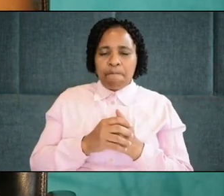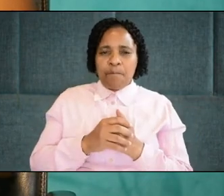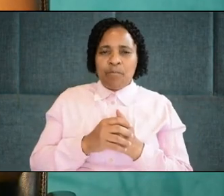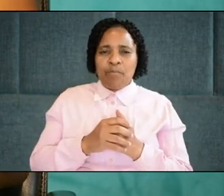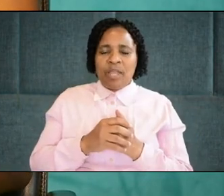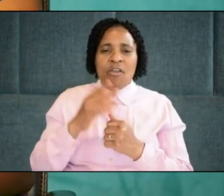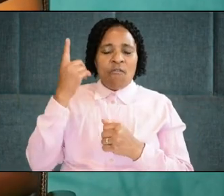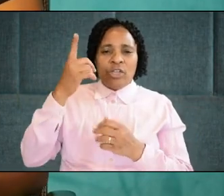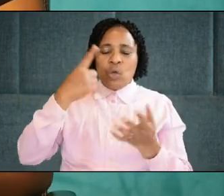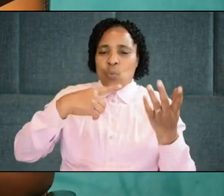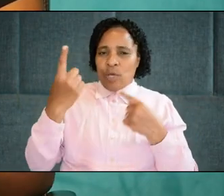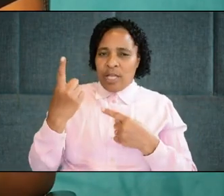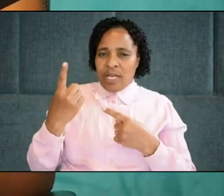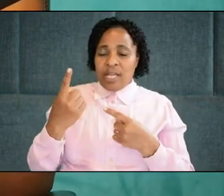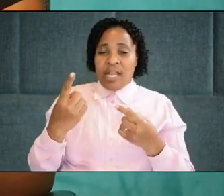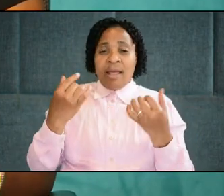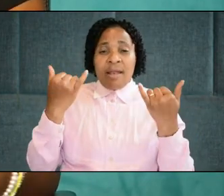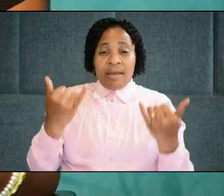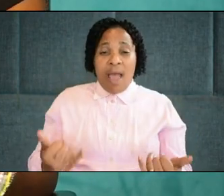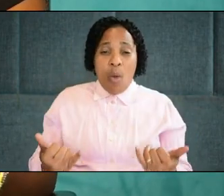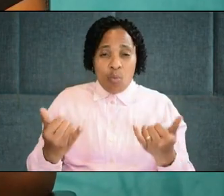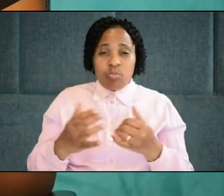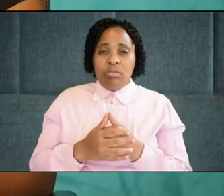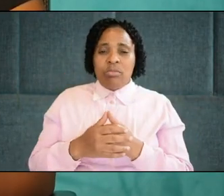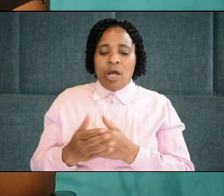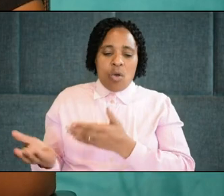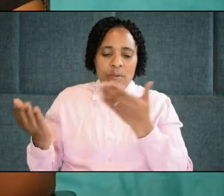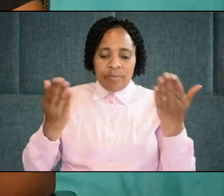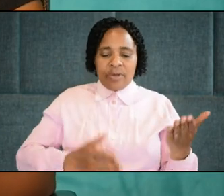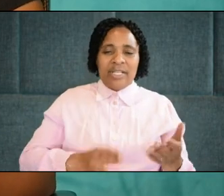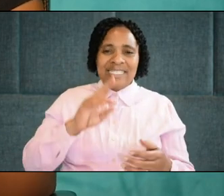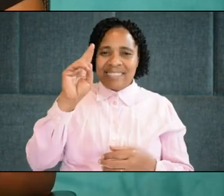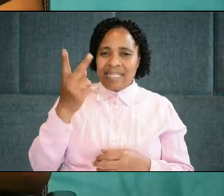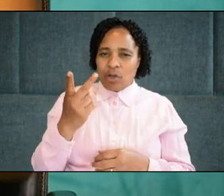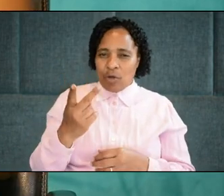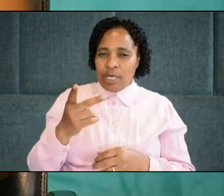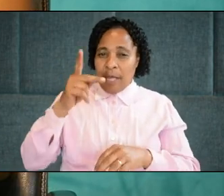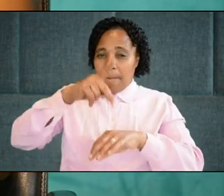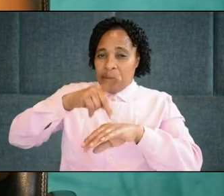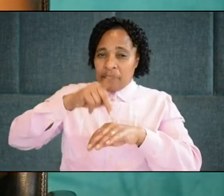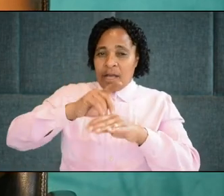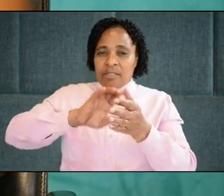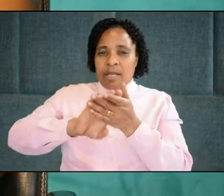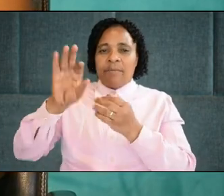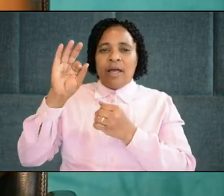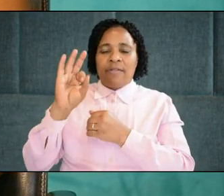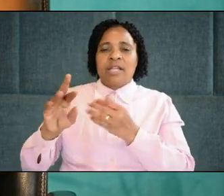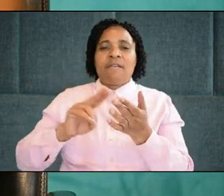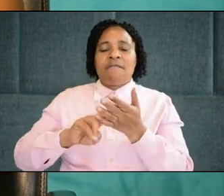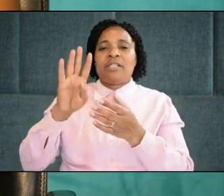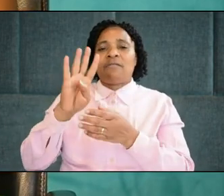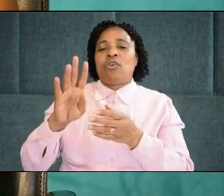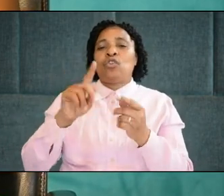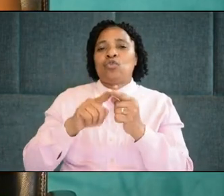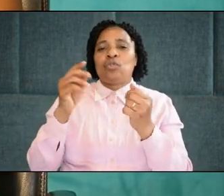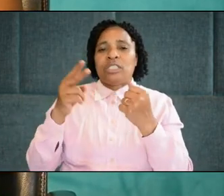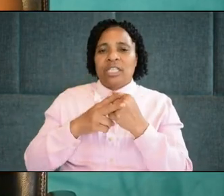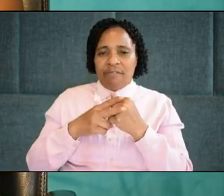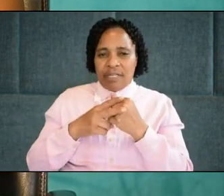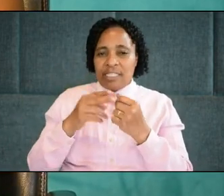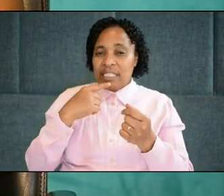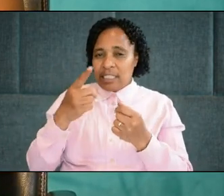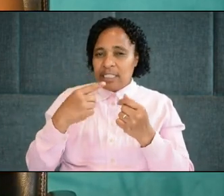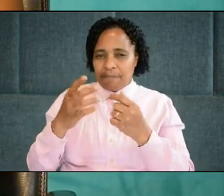for the win. I'd also like to bring in 2 Peter chapter 3, verse 4 to 7, and it